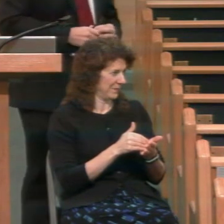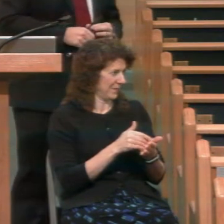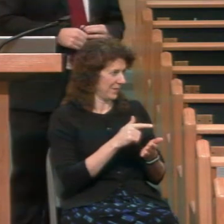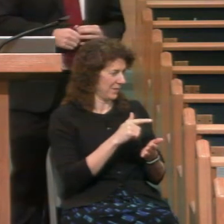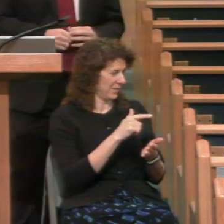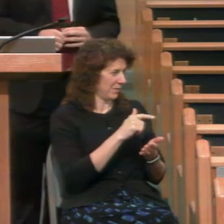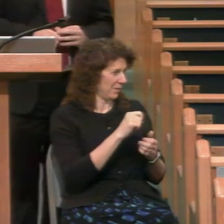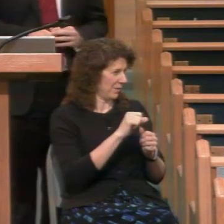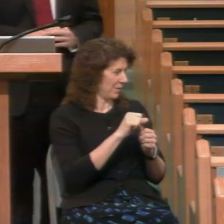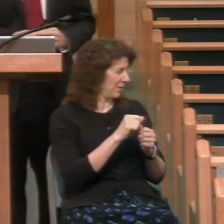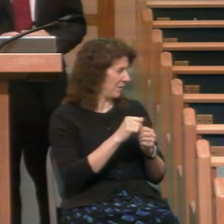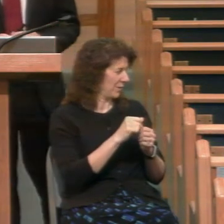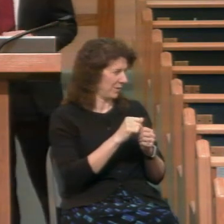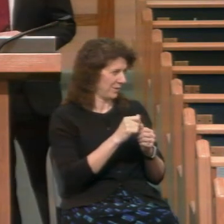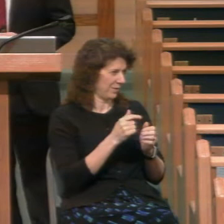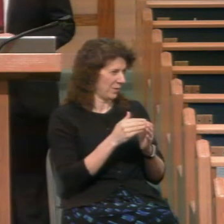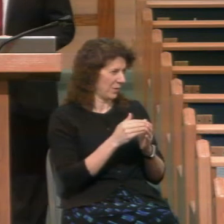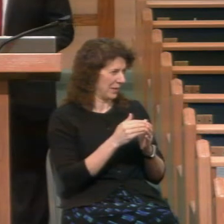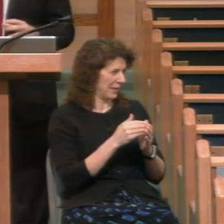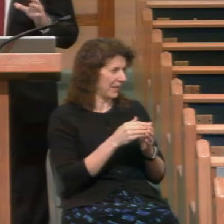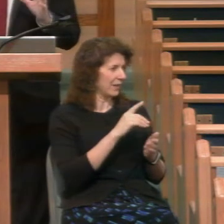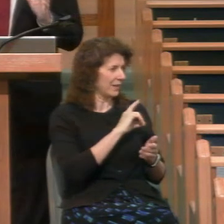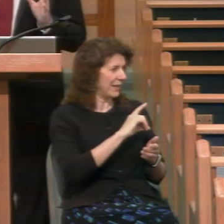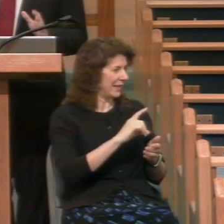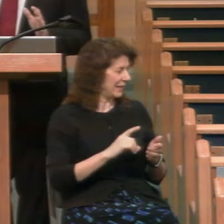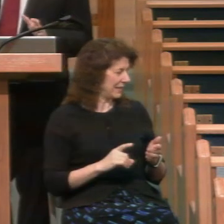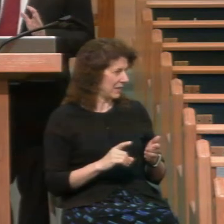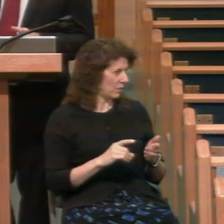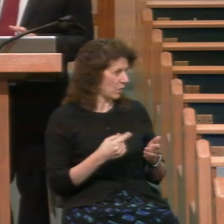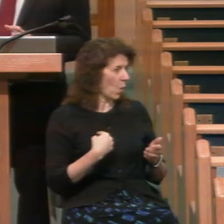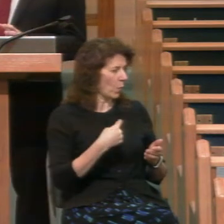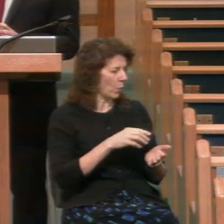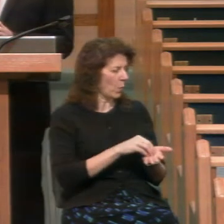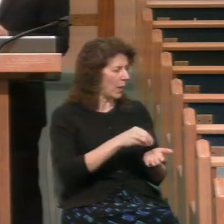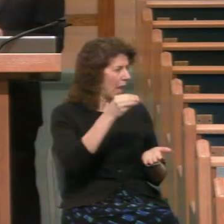quite forward with him. Yourself against my God. Yeah. What is it that we learn about David?